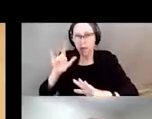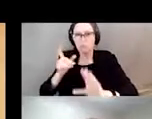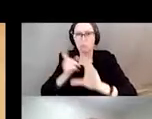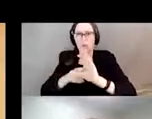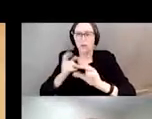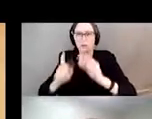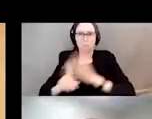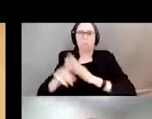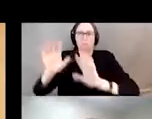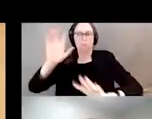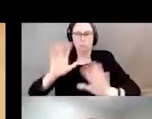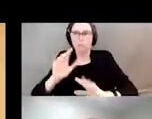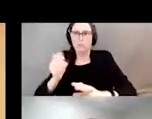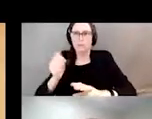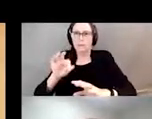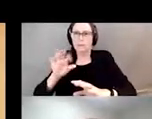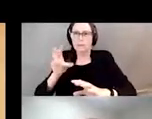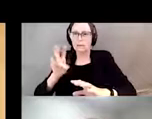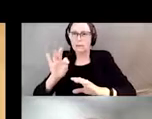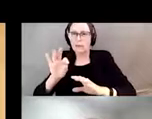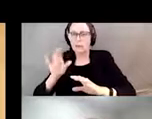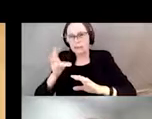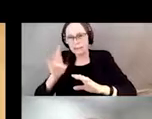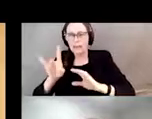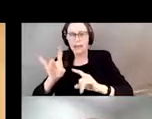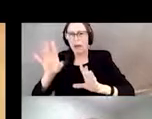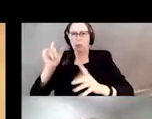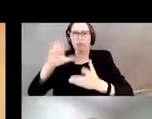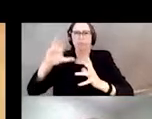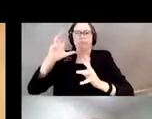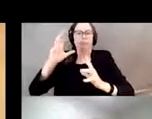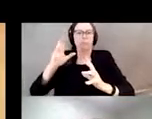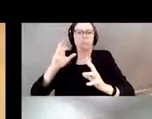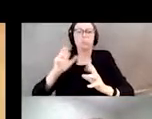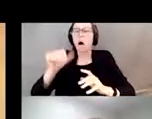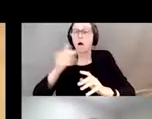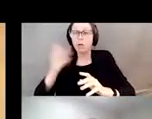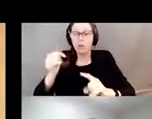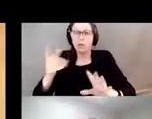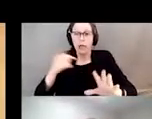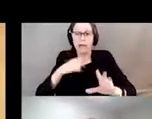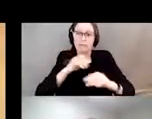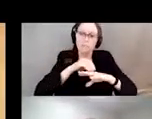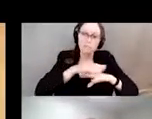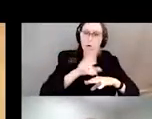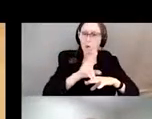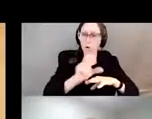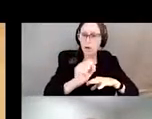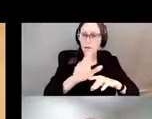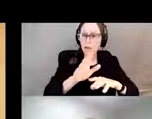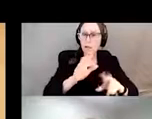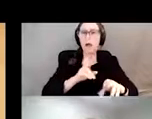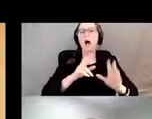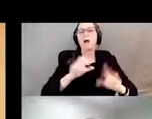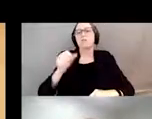it into confusion. Another thing that colors the United States' reaction to this is the fact that the Shah of